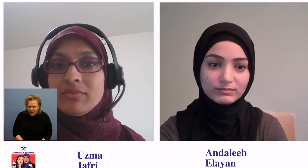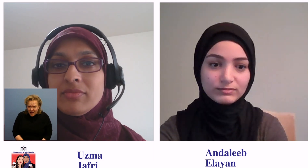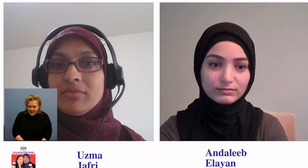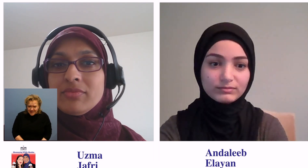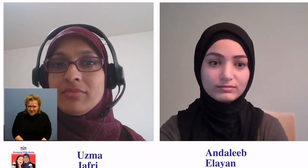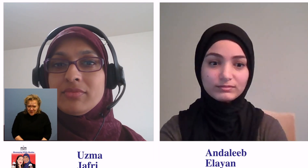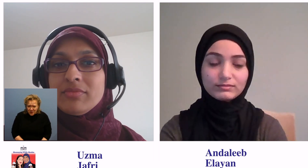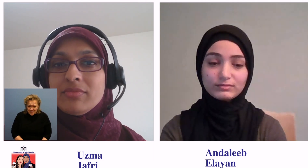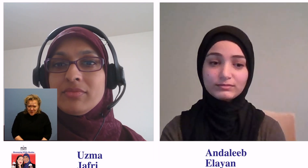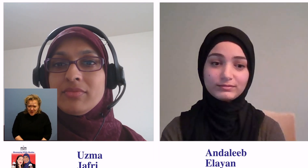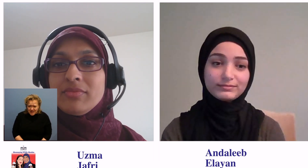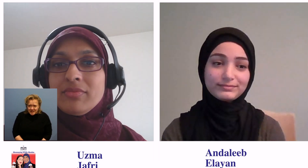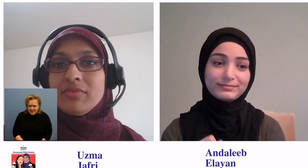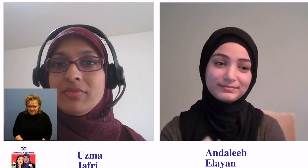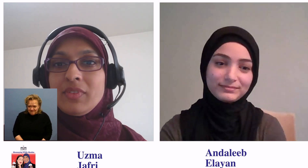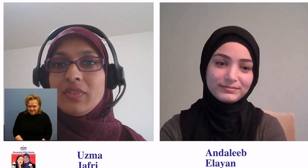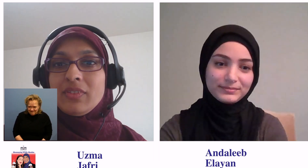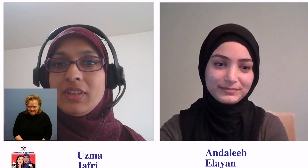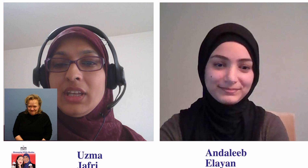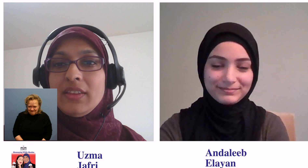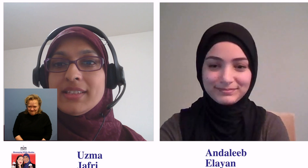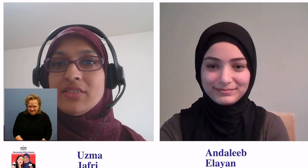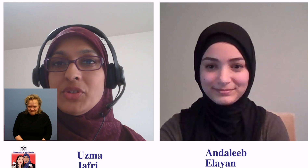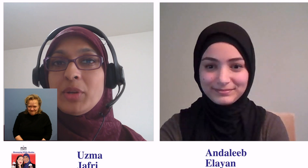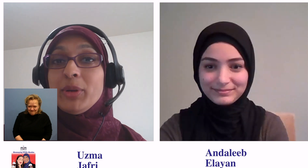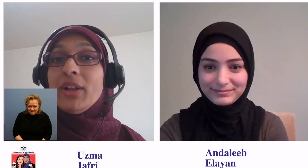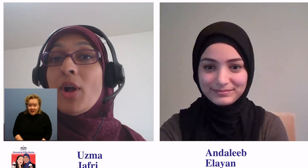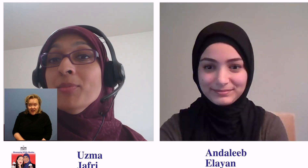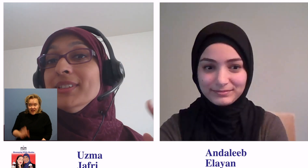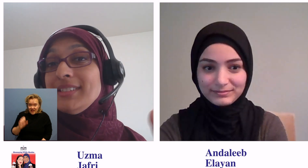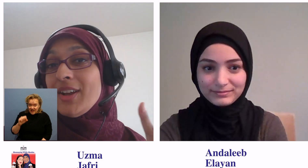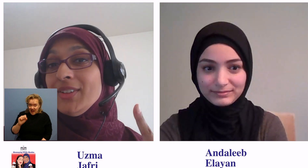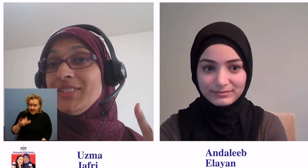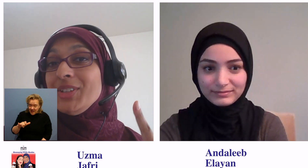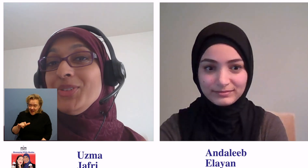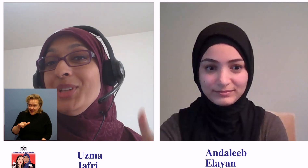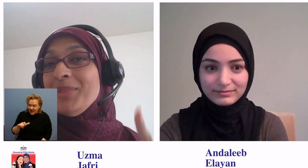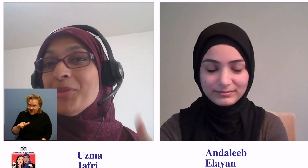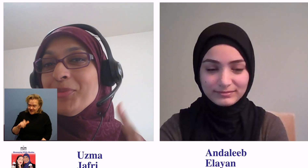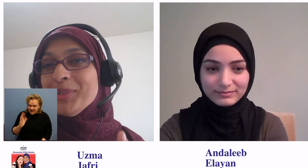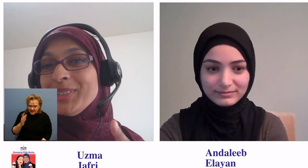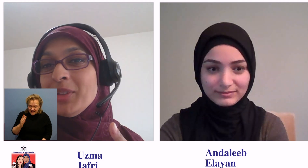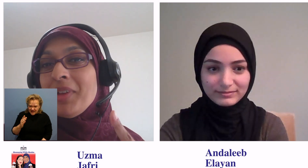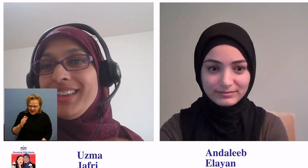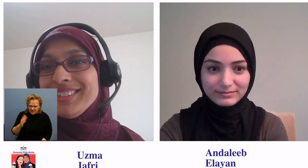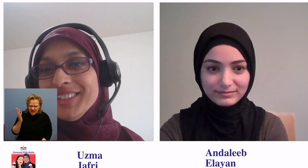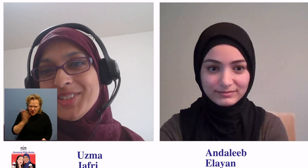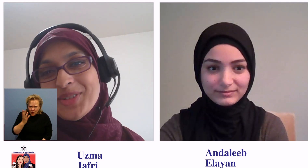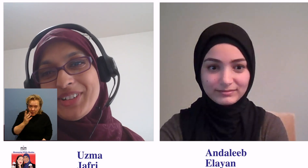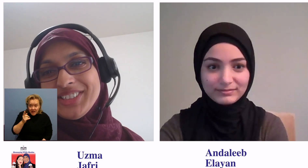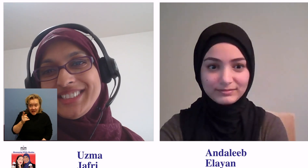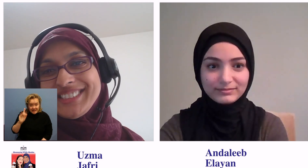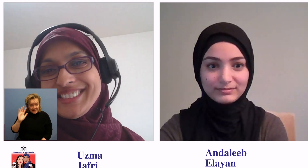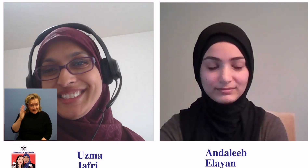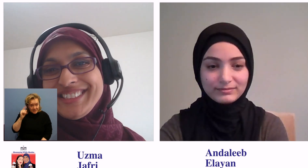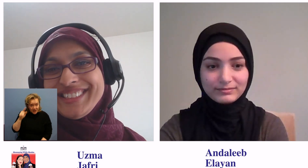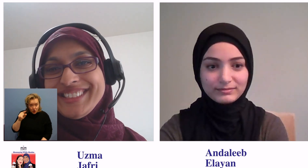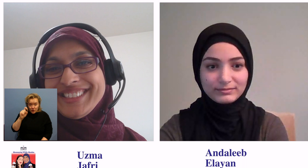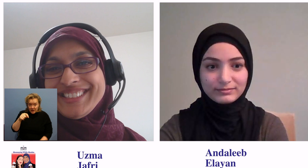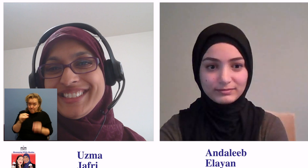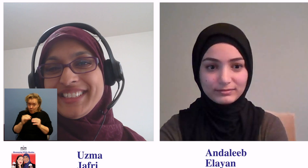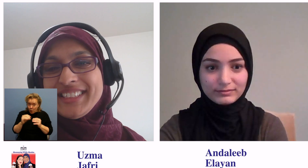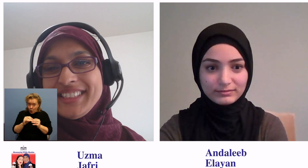there's a whole lot involved in the process. Yeah, that sounds incredible. It almost sounds like you need more Muslim ASL interpreters.